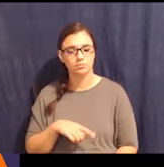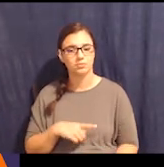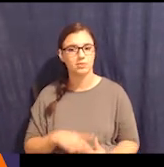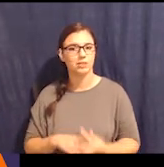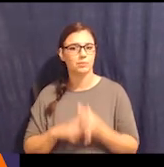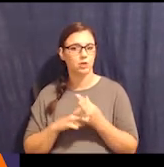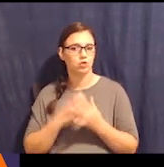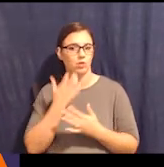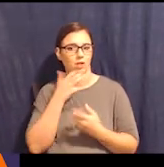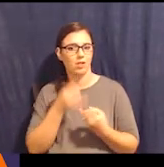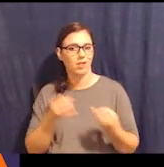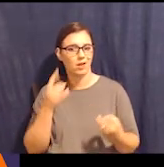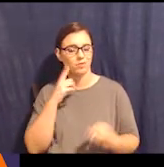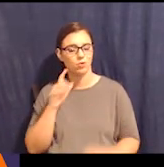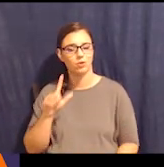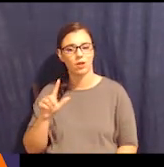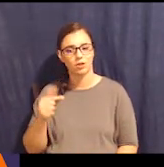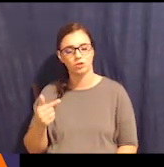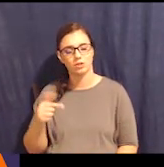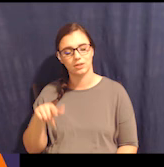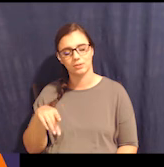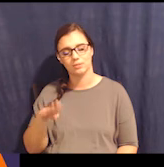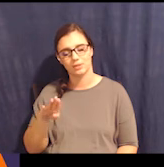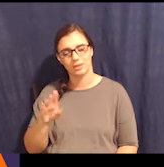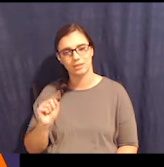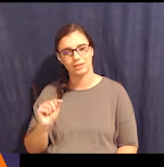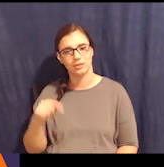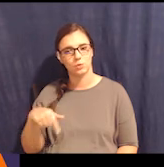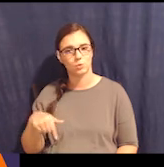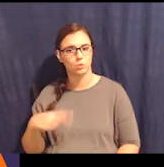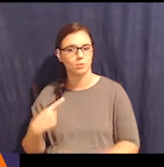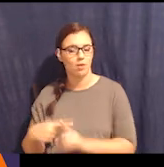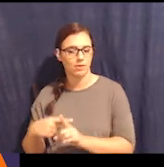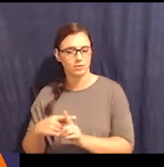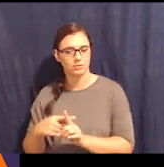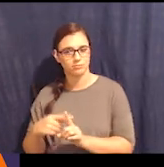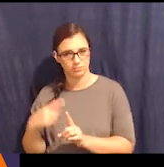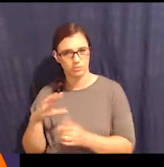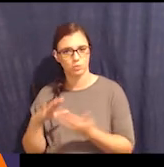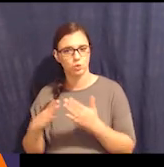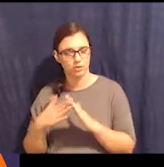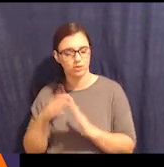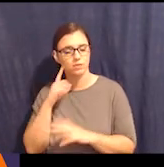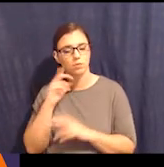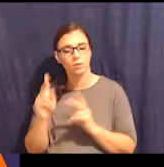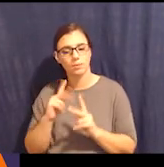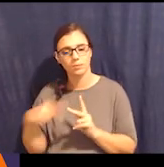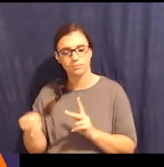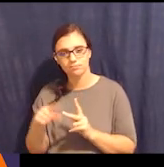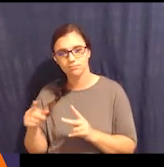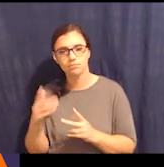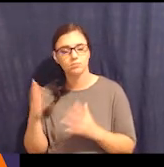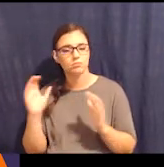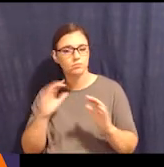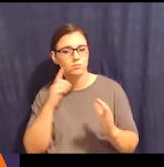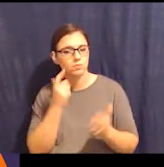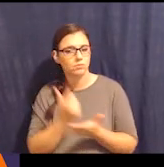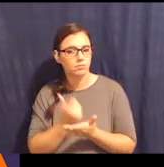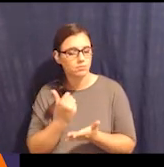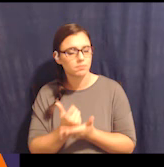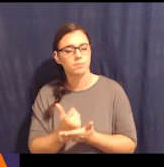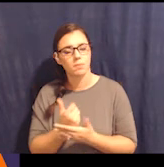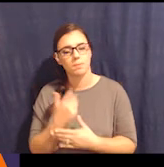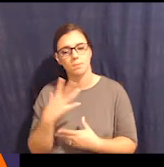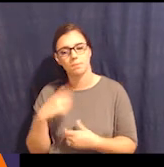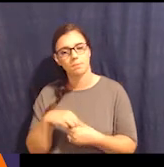LGBTQ+ community for individuals who are looking for assistance, including information referral services